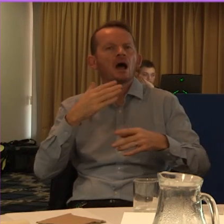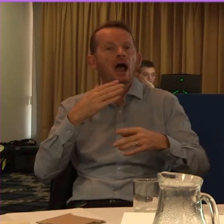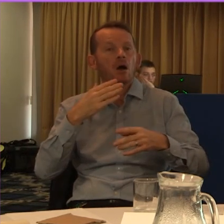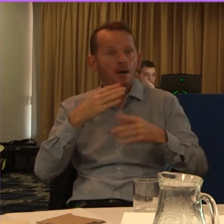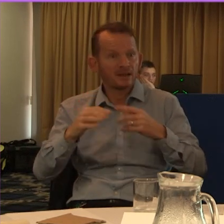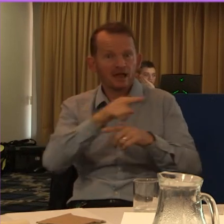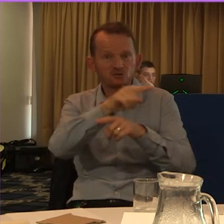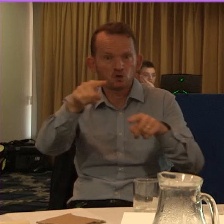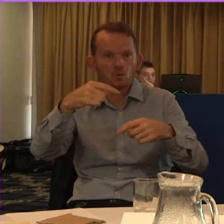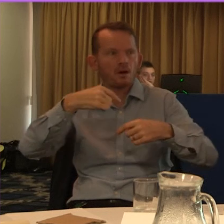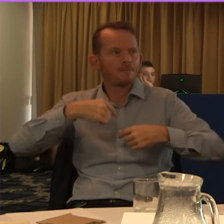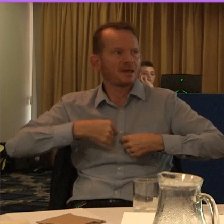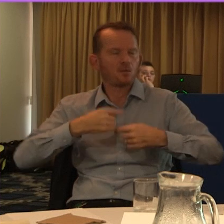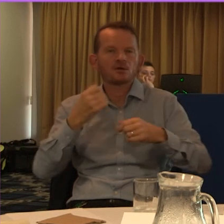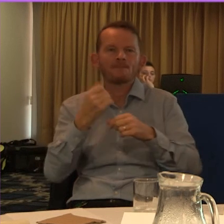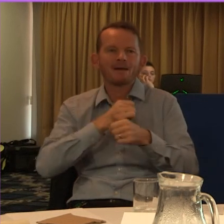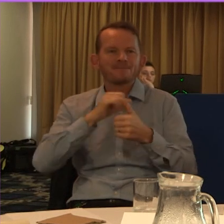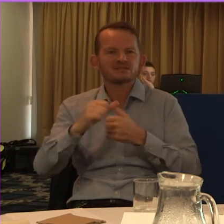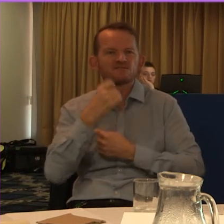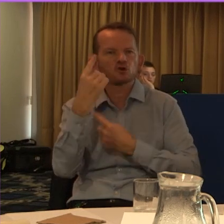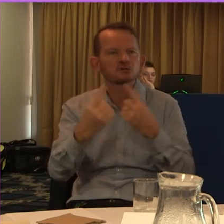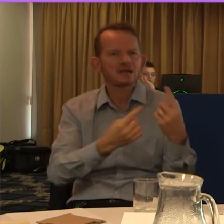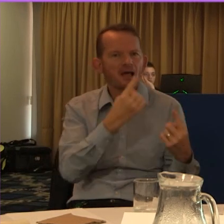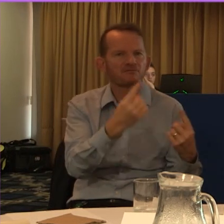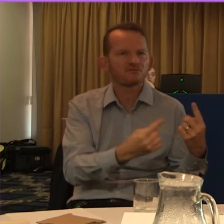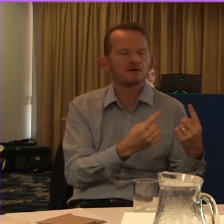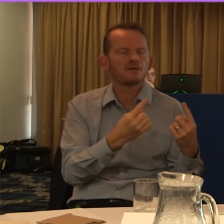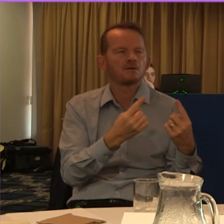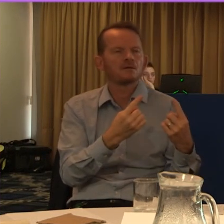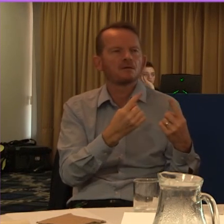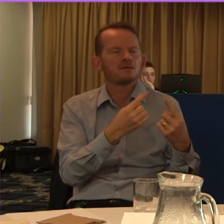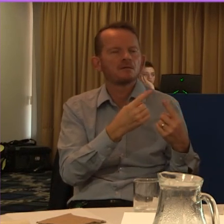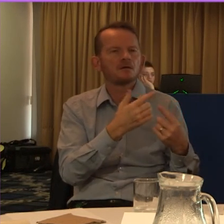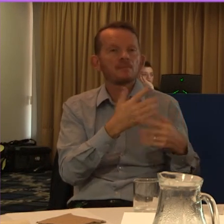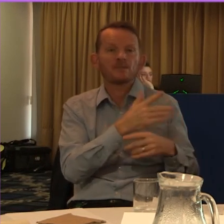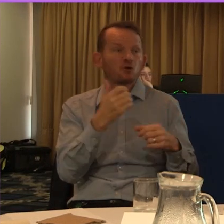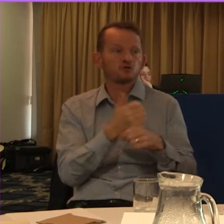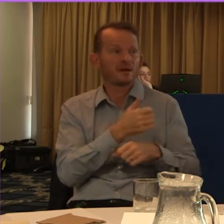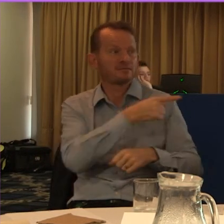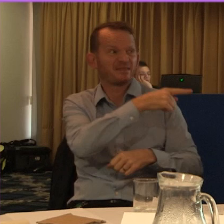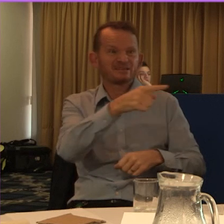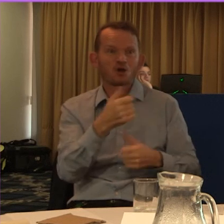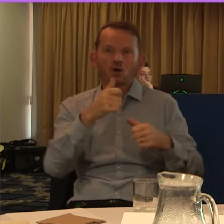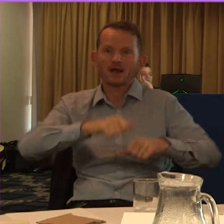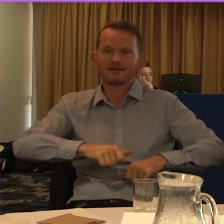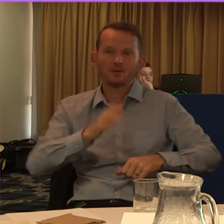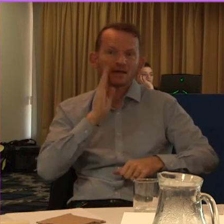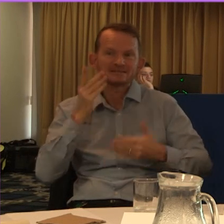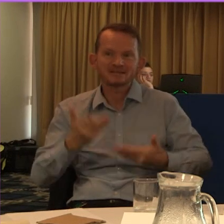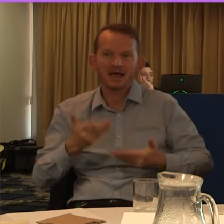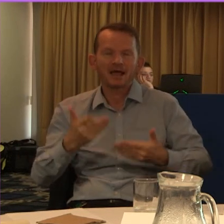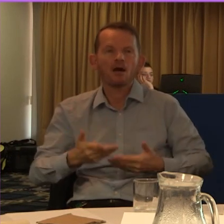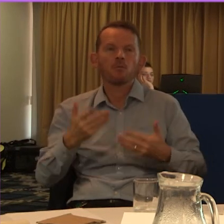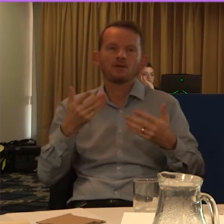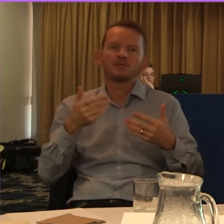to you and me and what you can make better for yourself. It may be that you're already doing this, but I guess